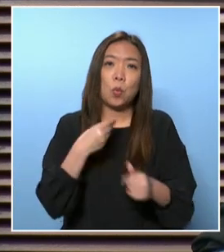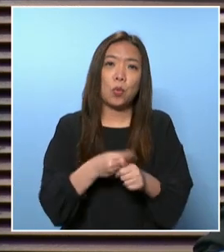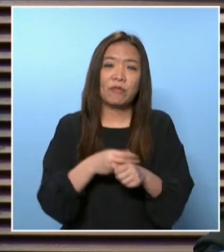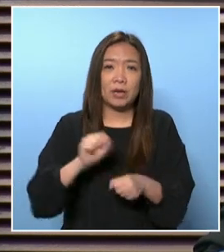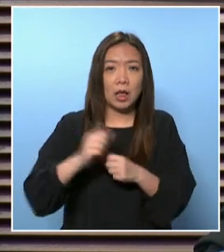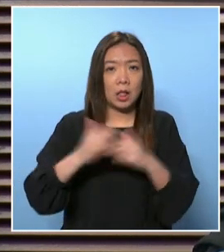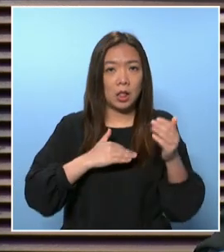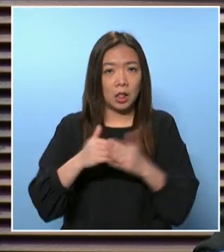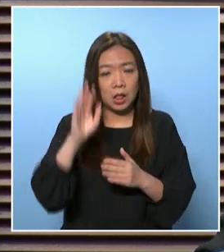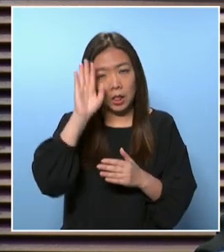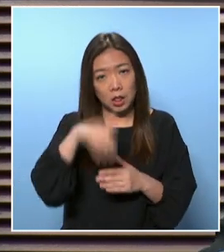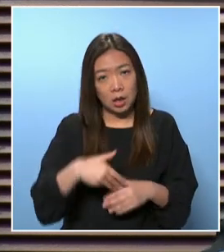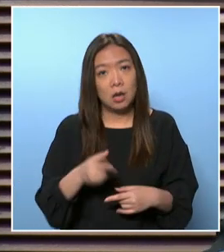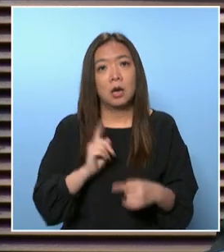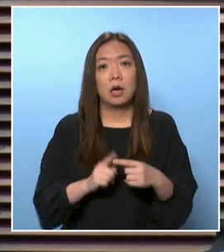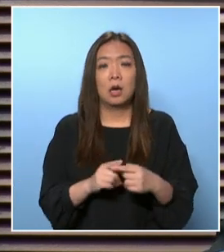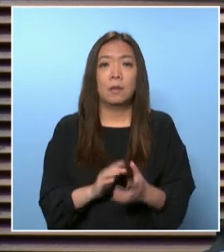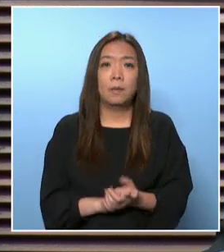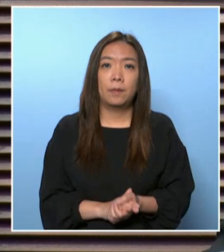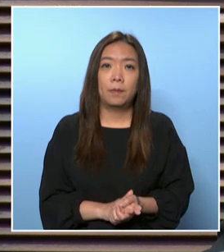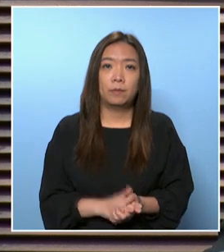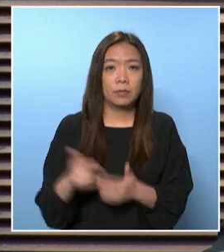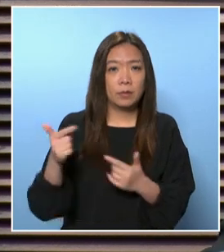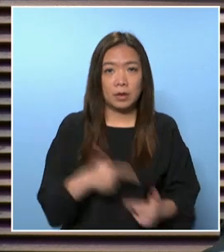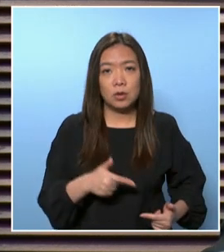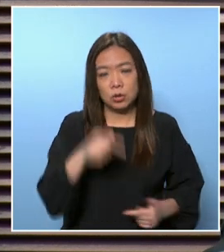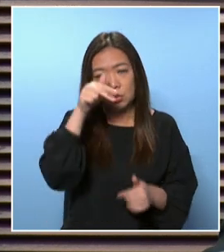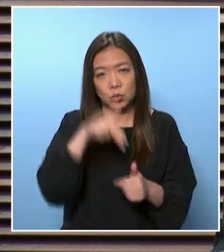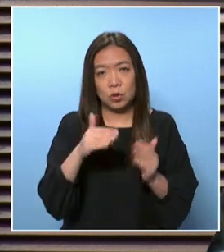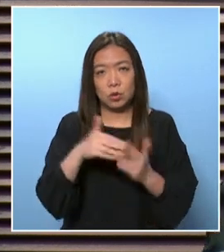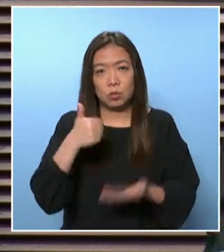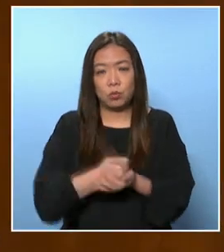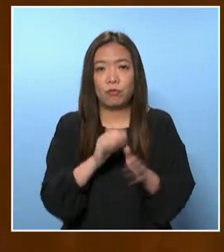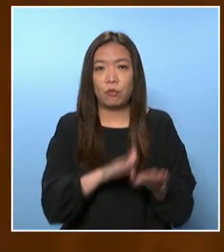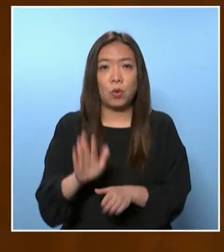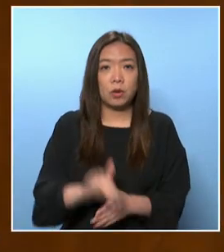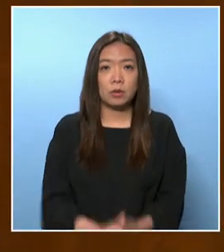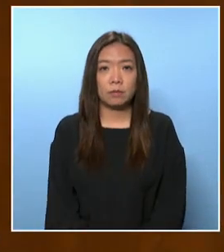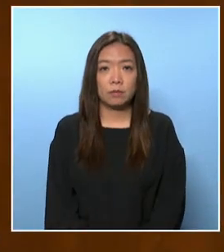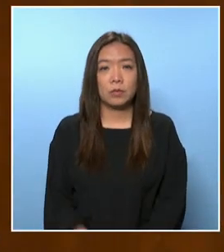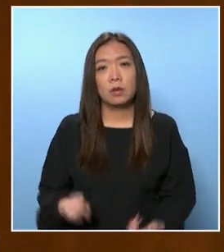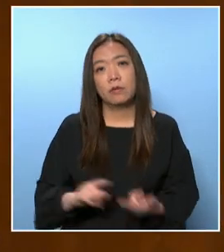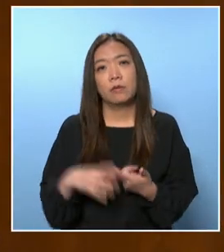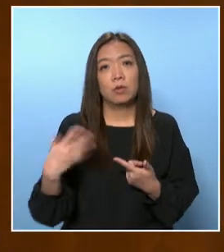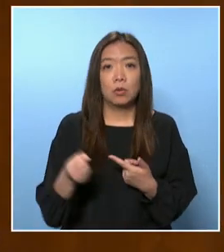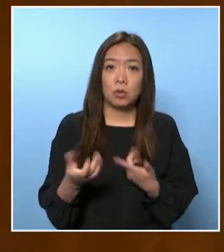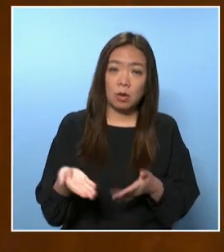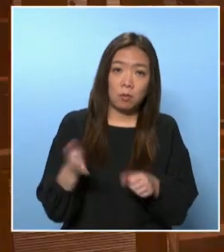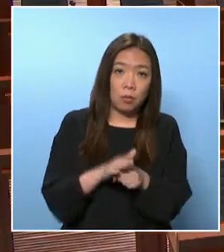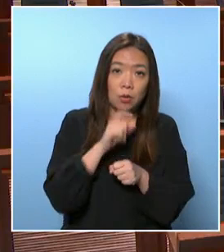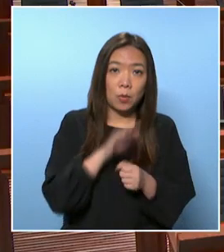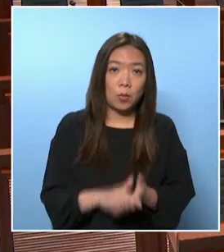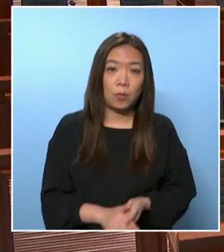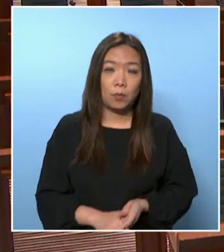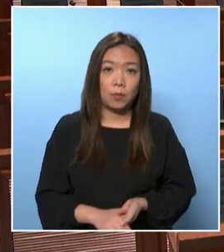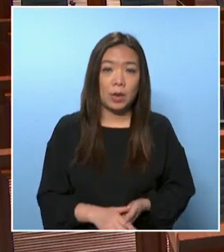sending doctors for overseas training in order to equip them and enable them to, or incentivize them to